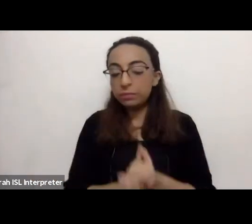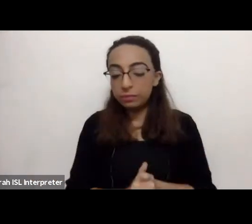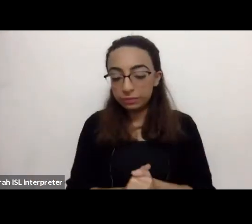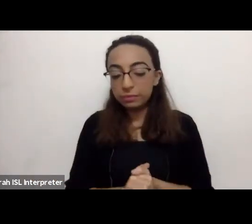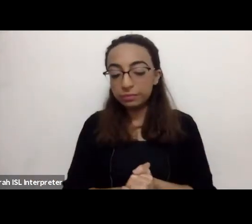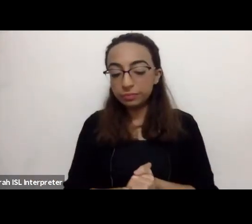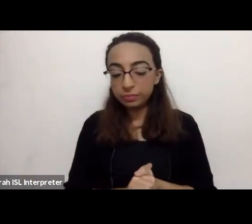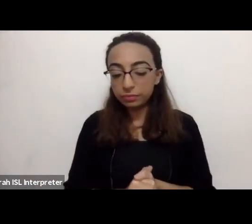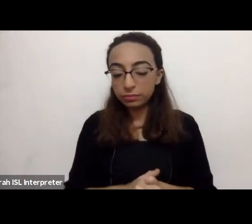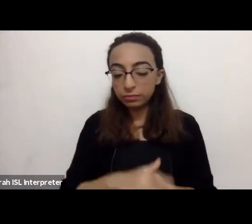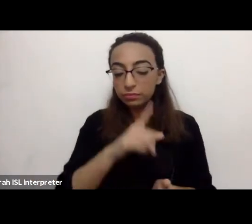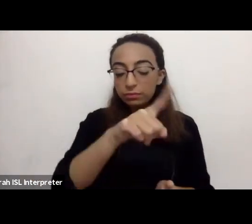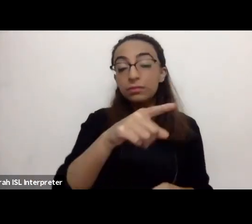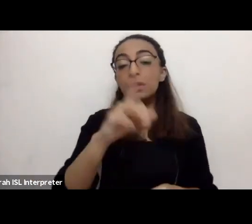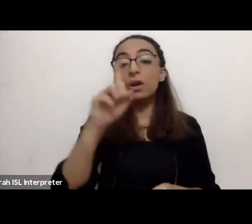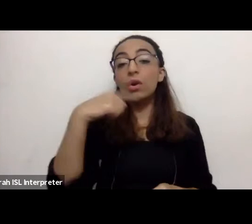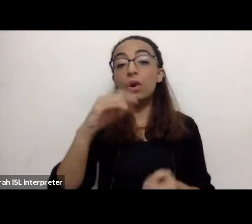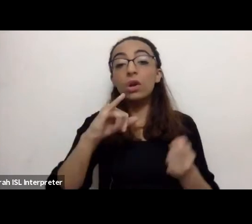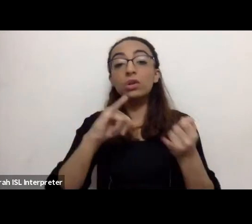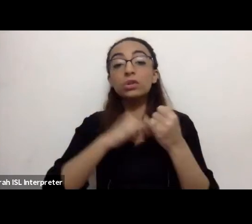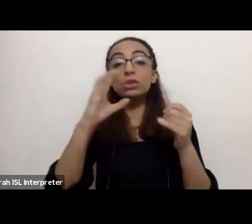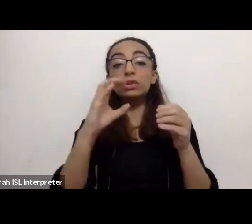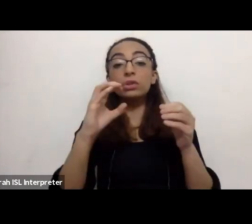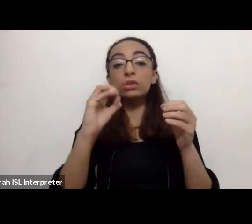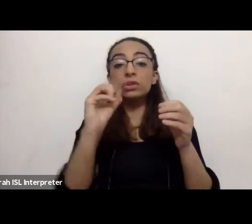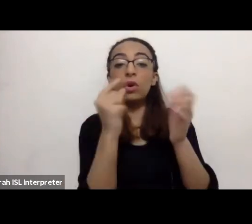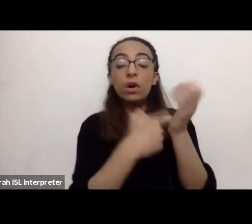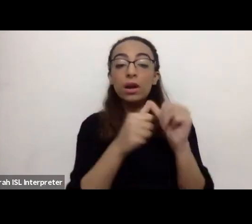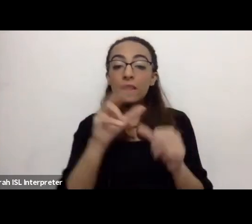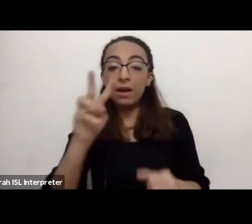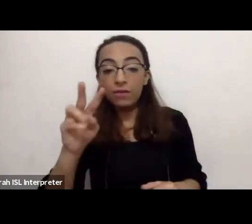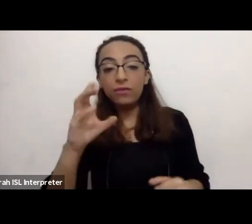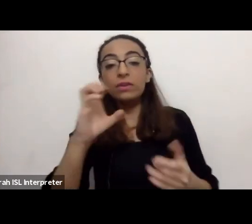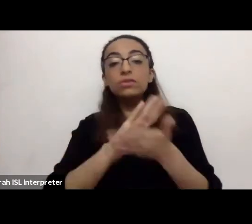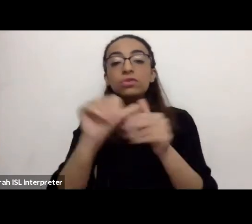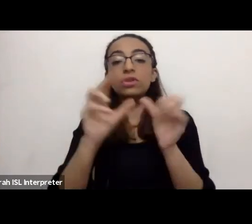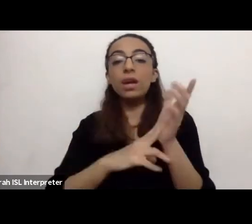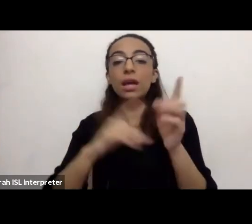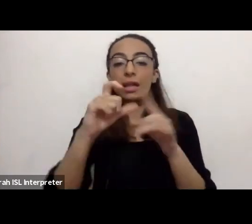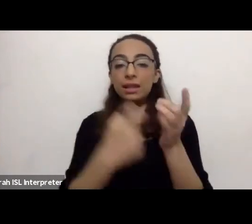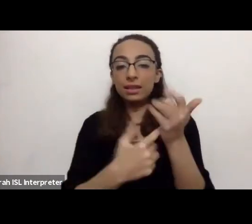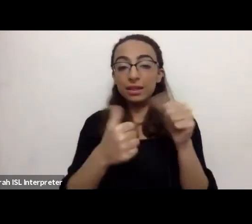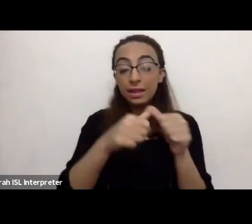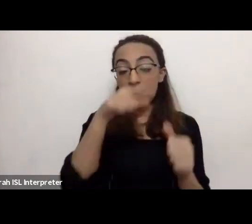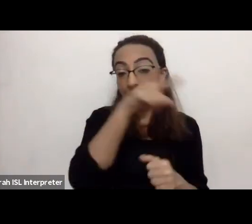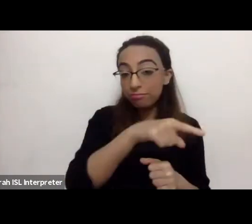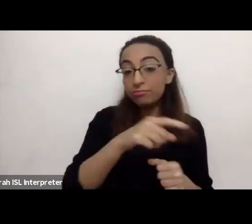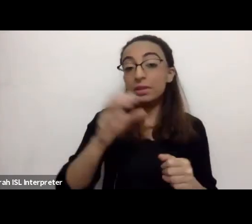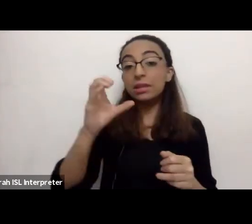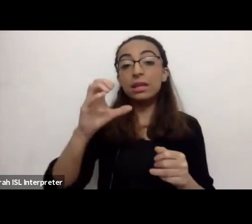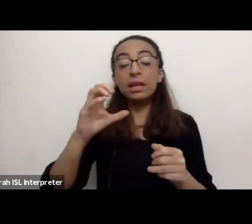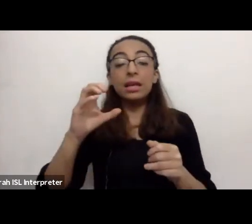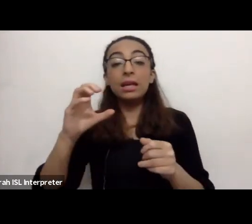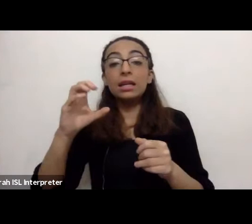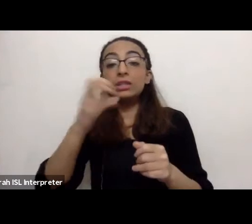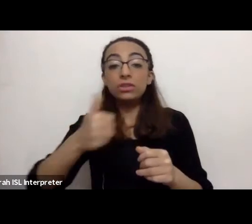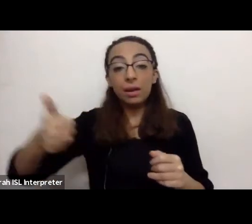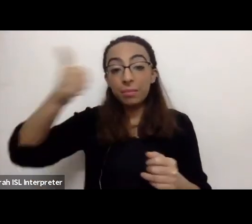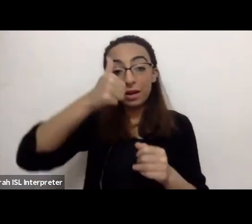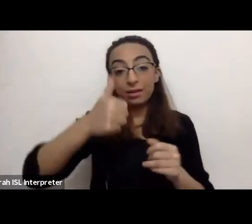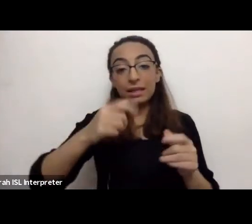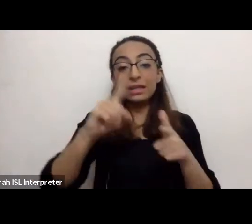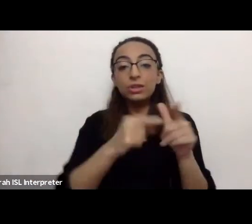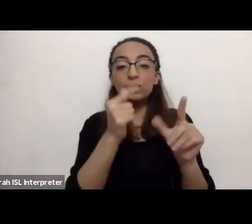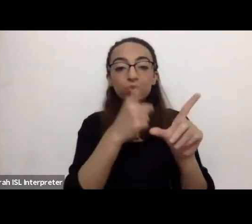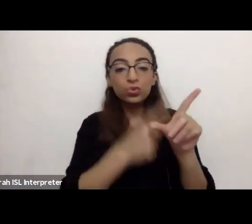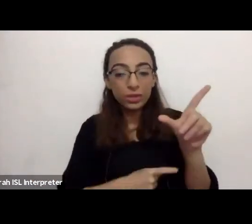Trustee, NCPEDP, and the Chairman Jury for the Helen Keller